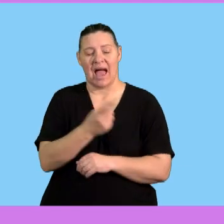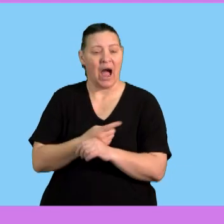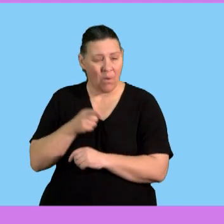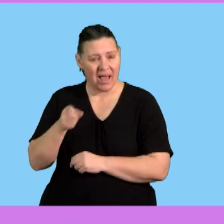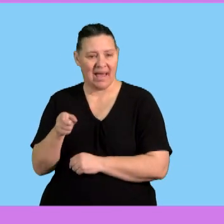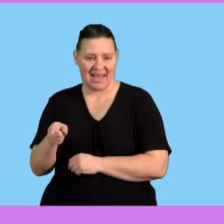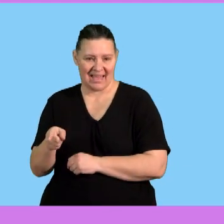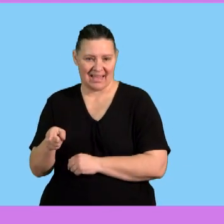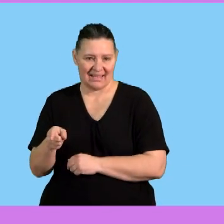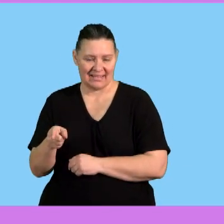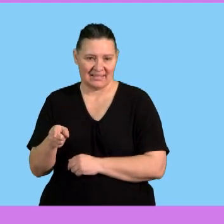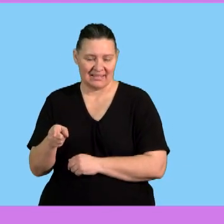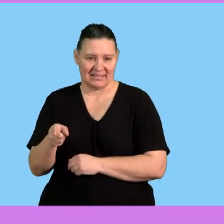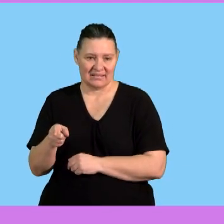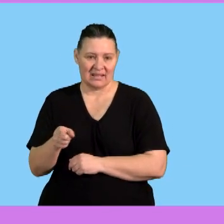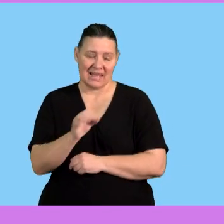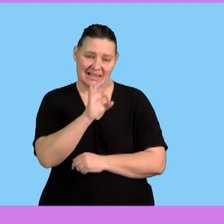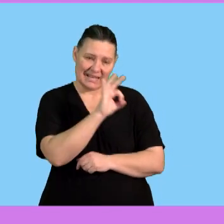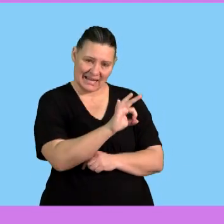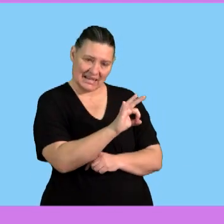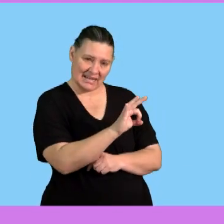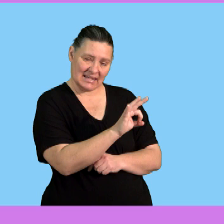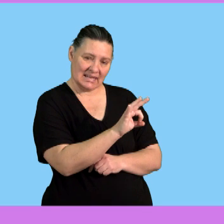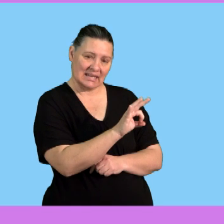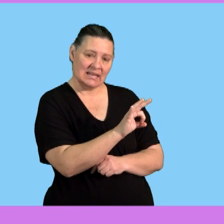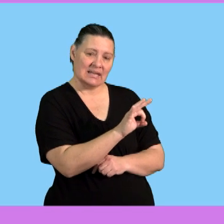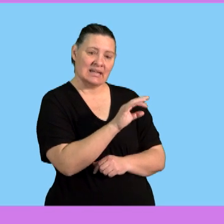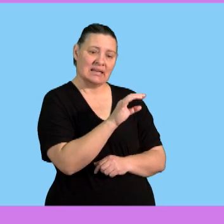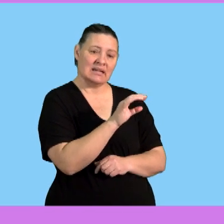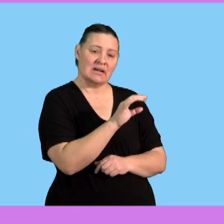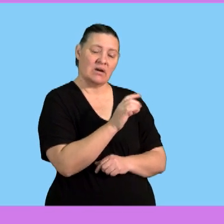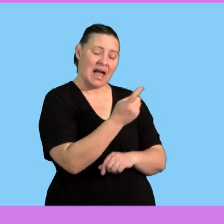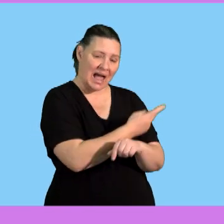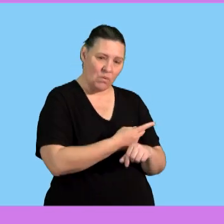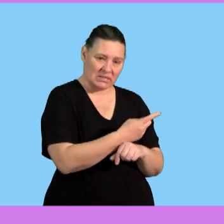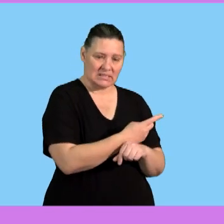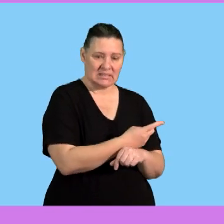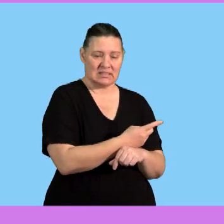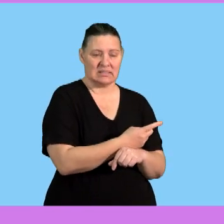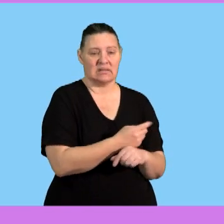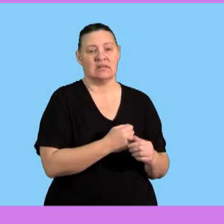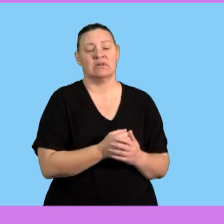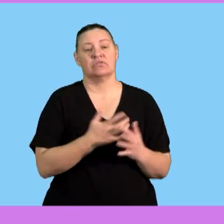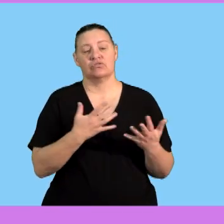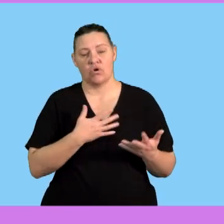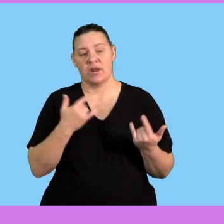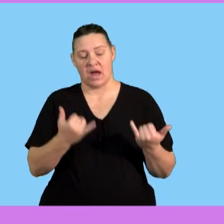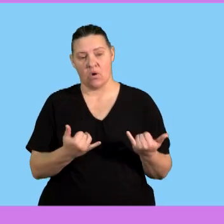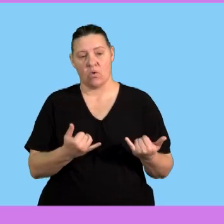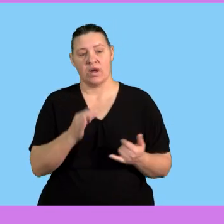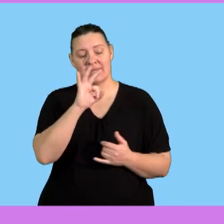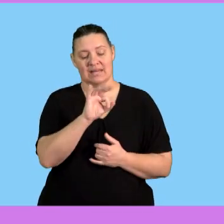the first value, the 3, it's 3 hours. So now we need to